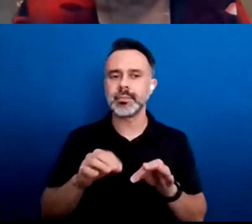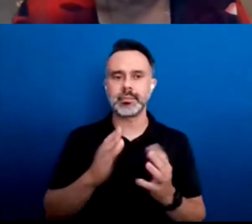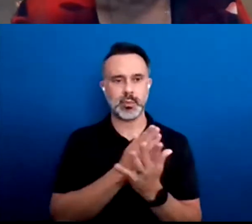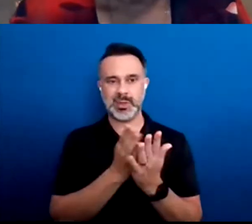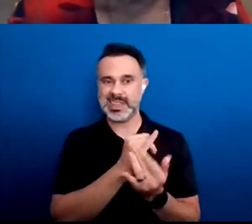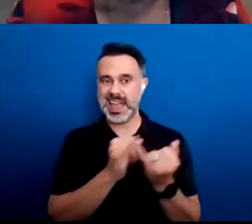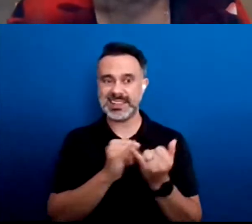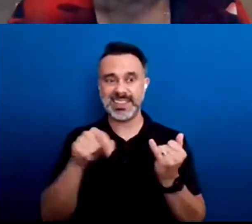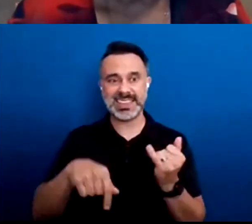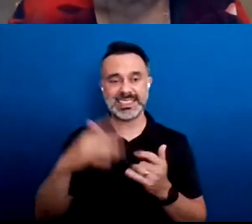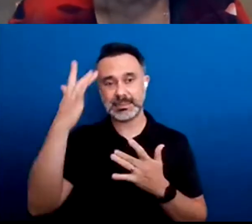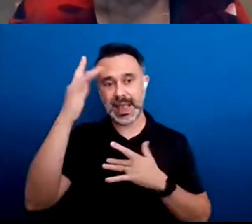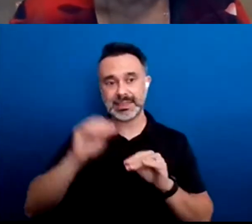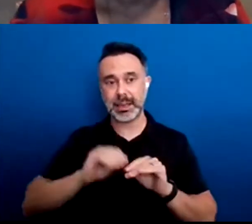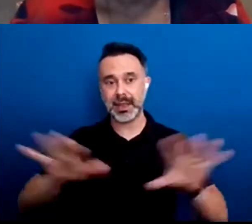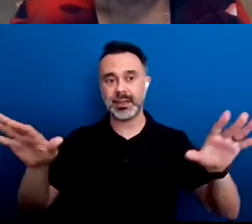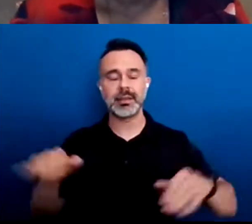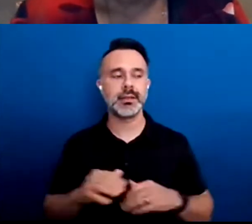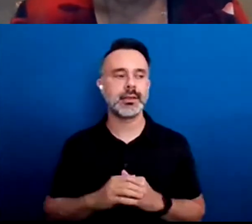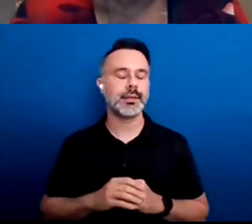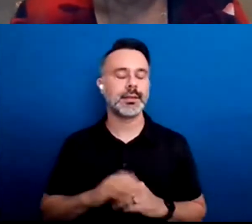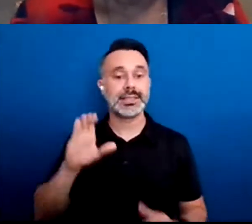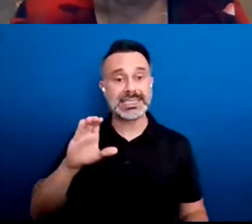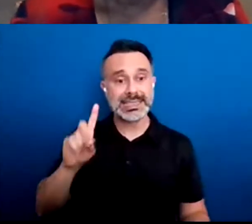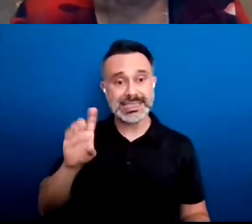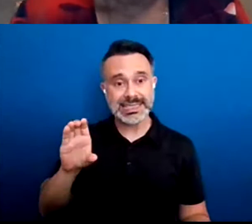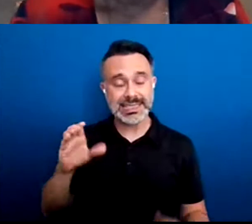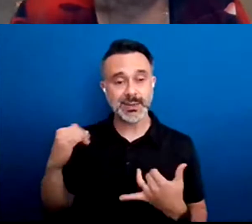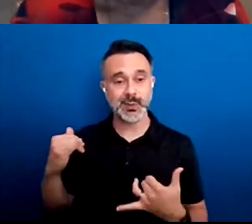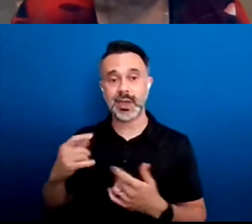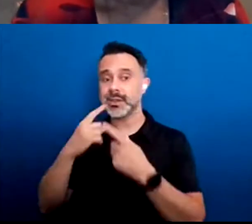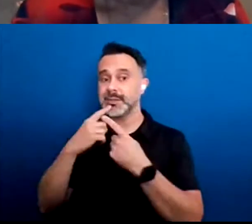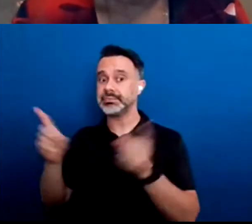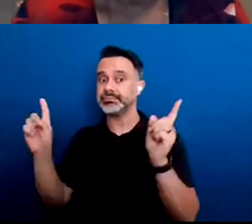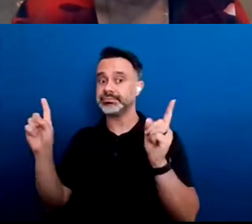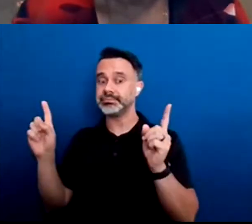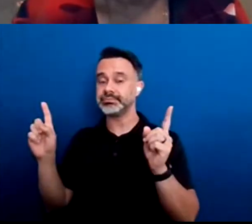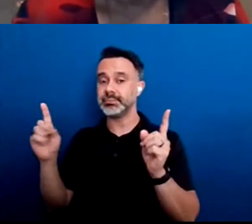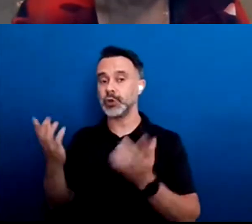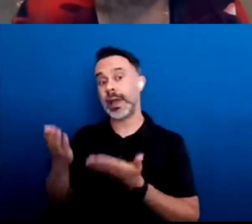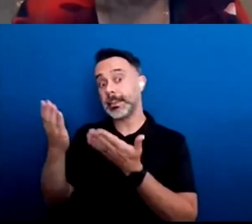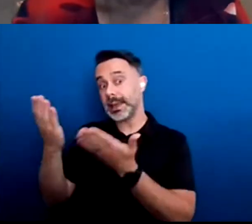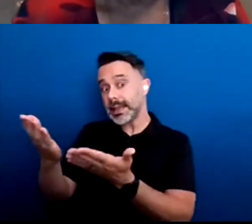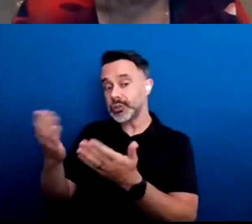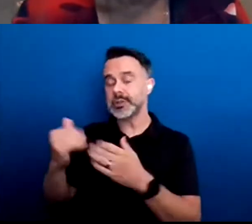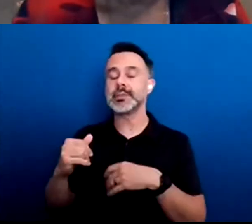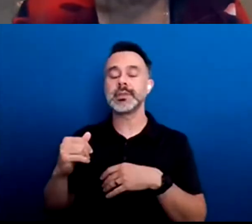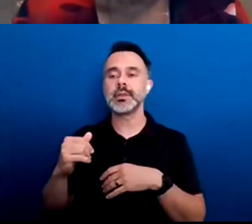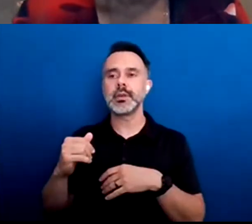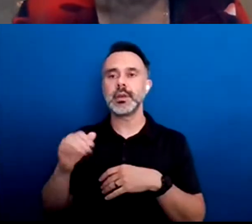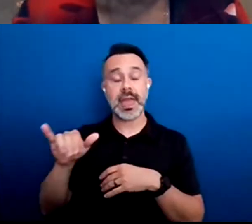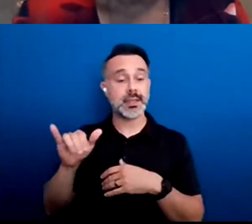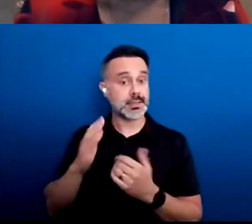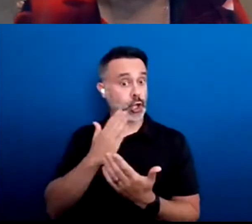And the CDC recommendations today are a step in the right direction, but I think we're better off